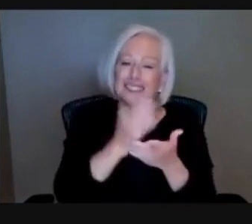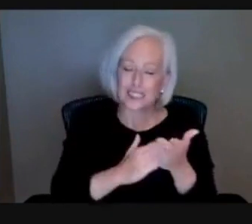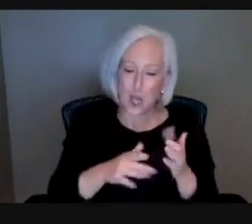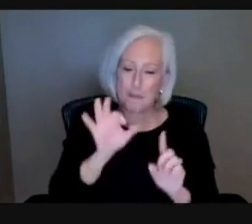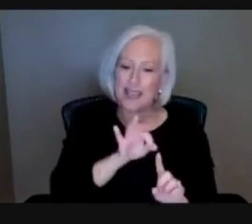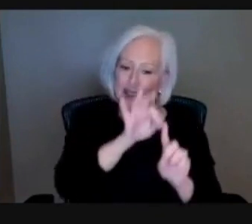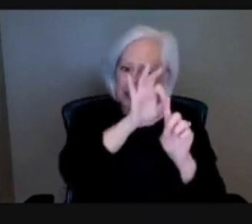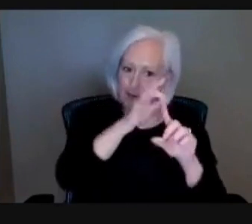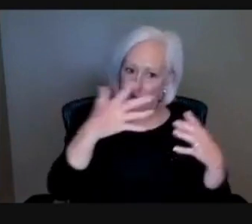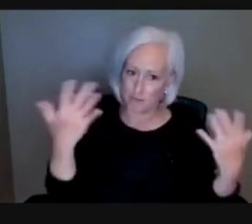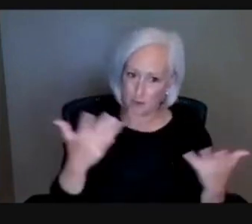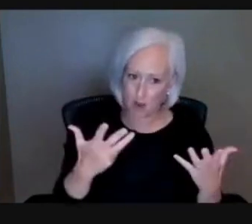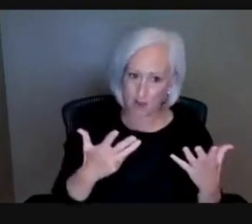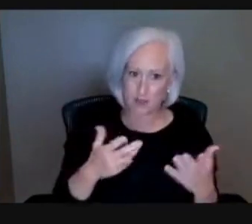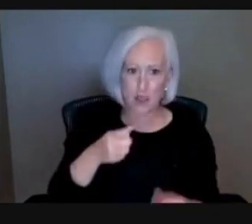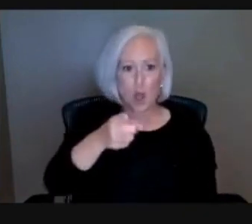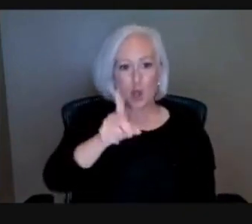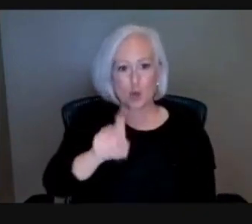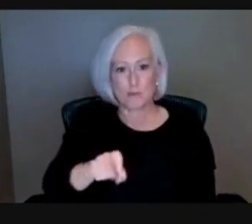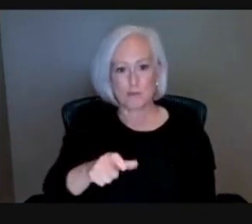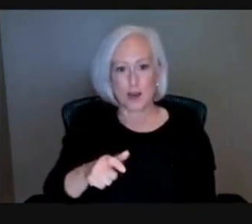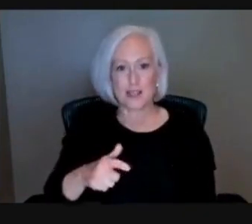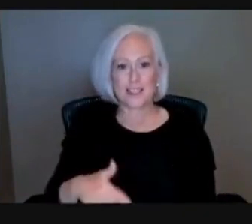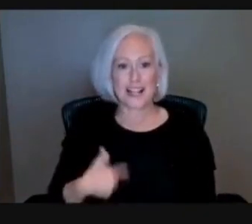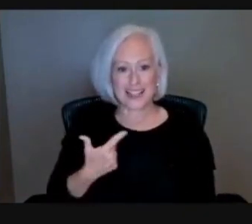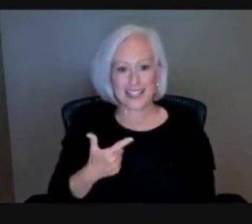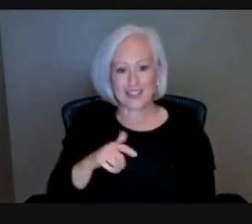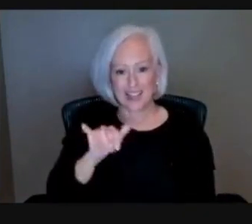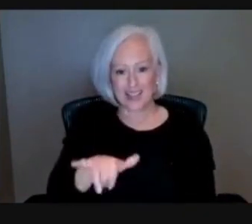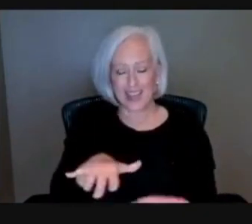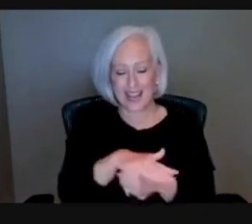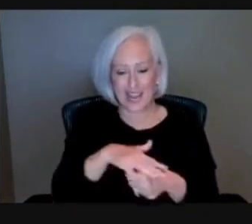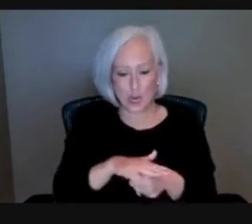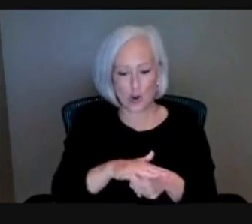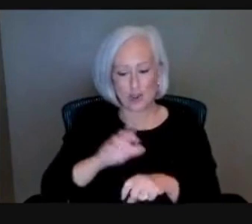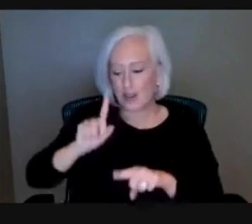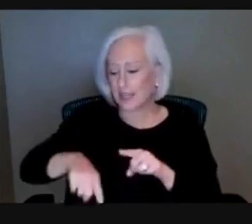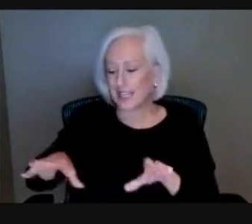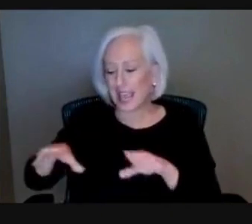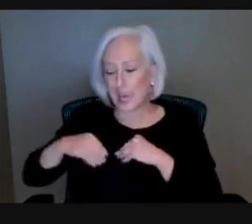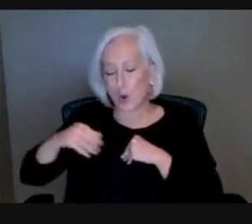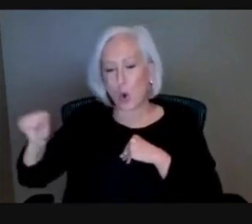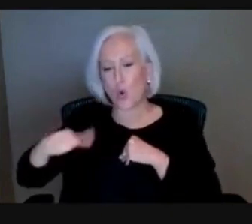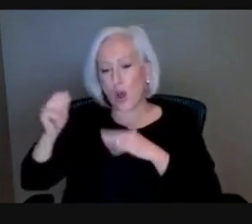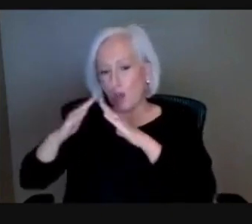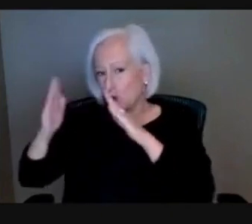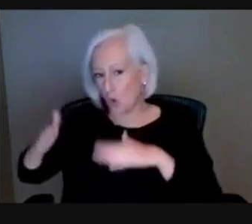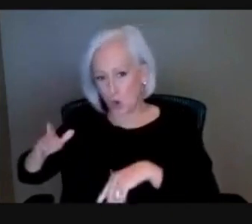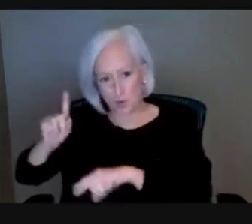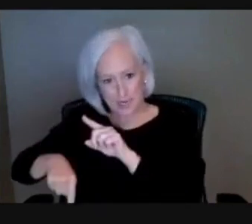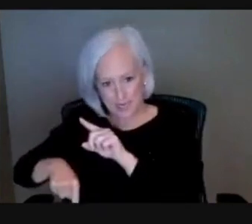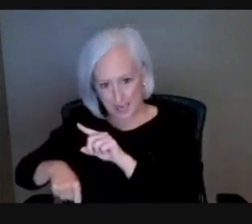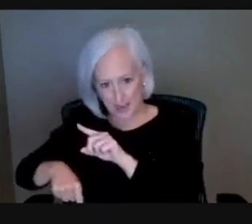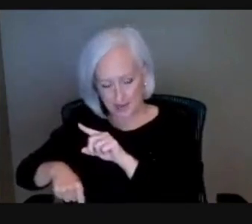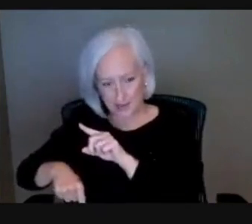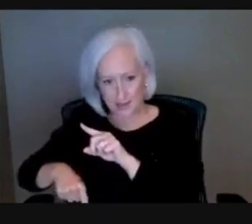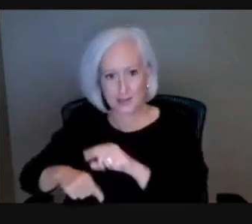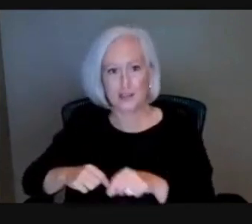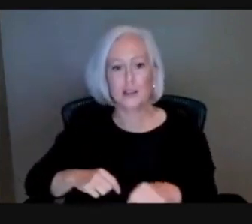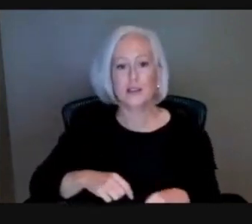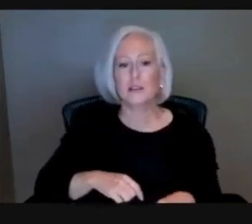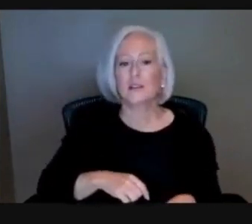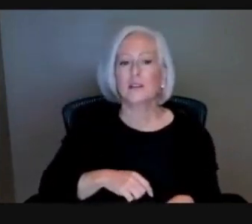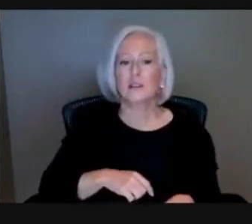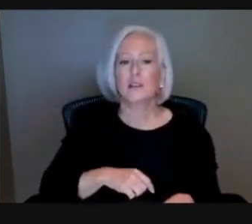You do have to live in the product. You cannot own any other homes if you do decide to utilize our product. You do